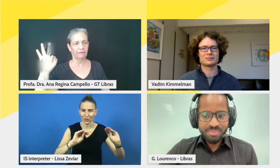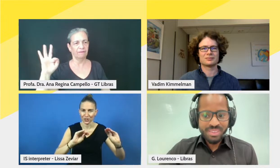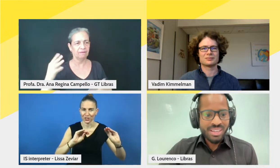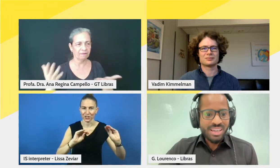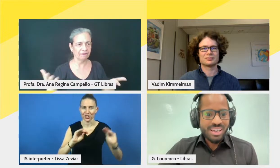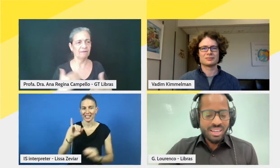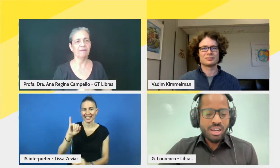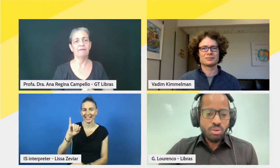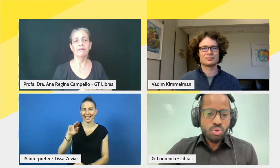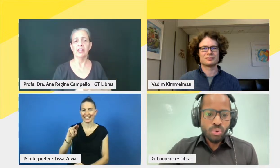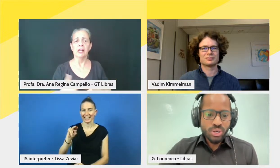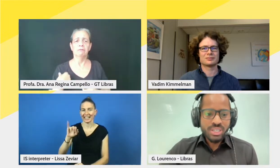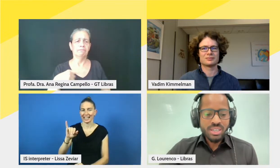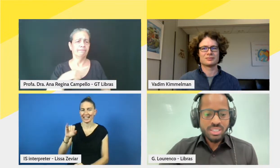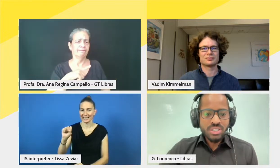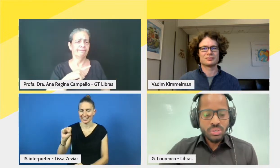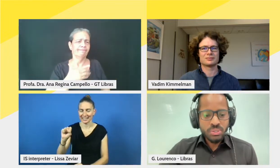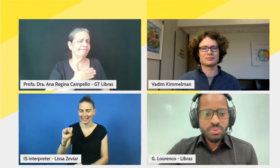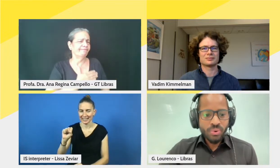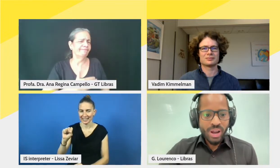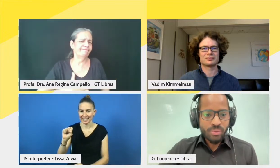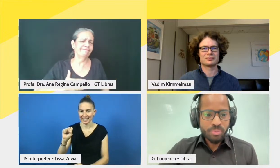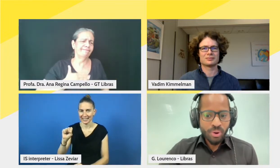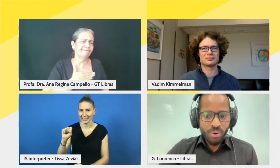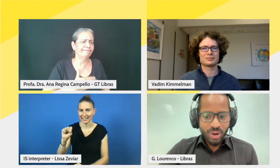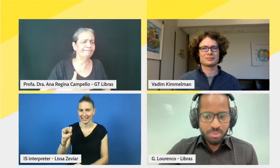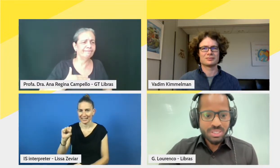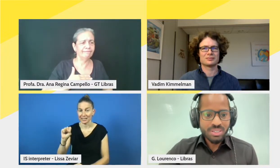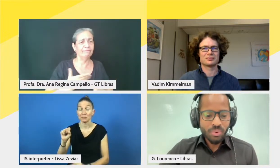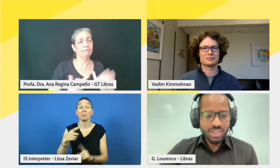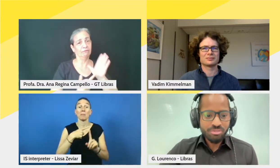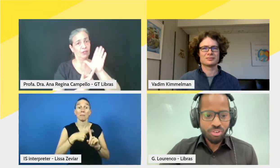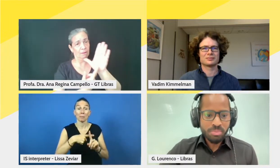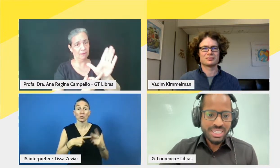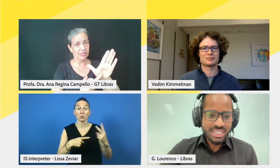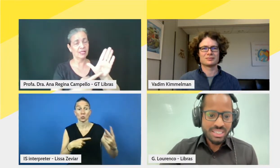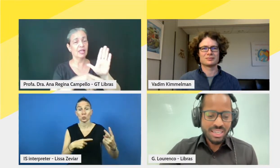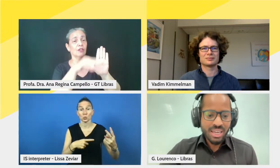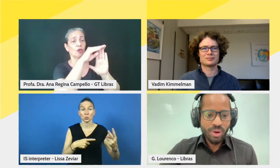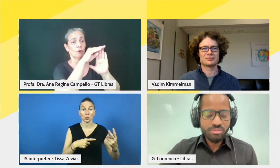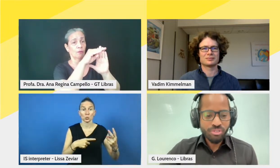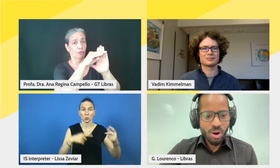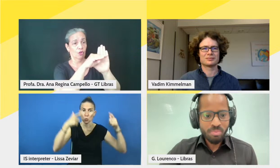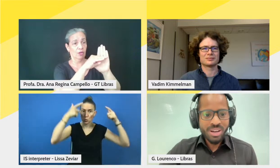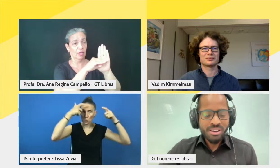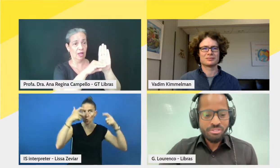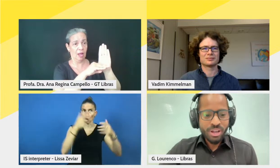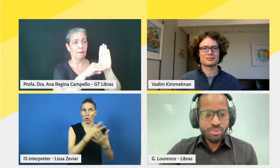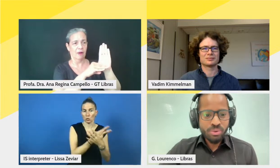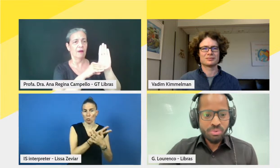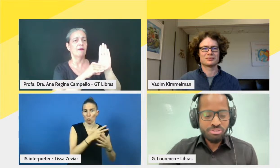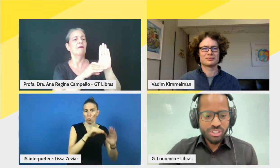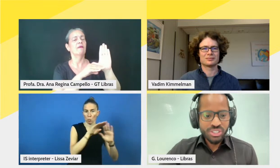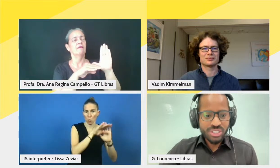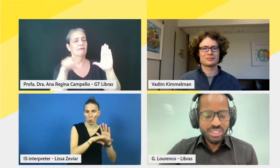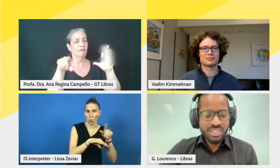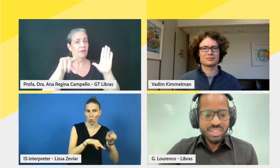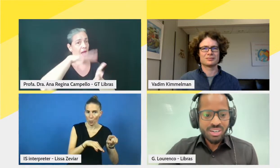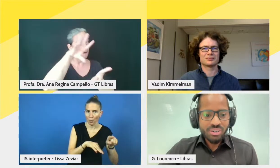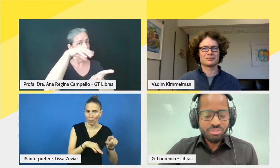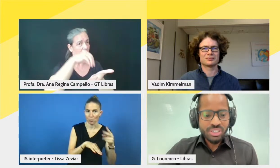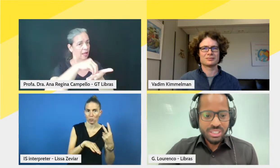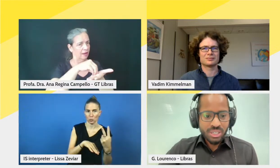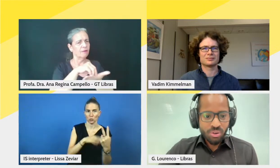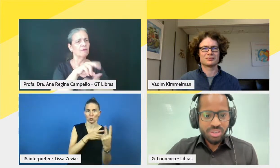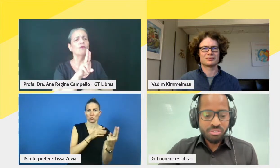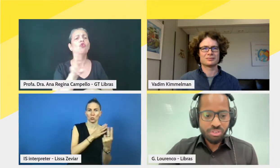INIS. And I also work in two graduate programs, one from INIS and one from Federal University